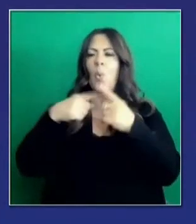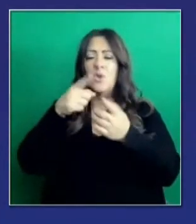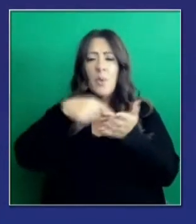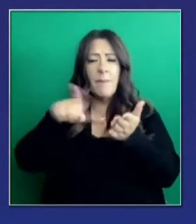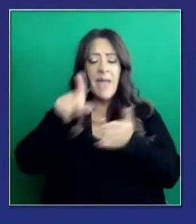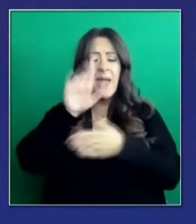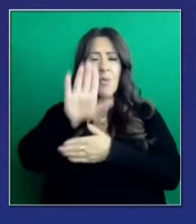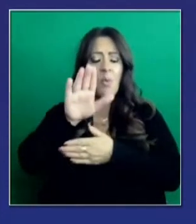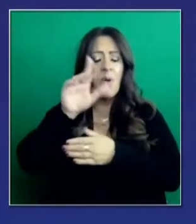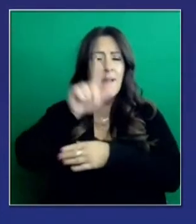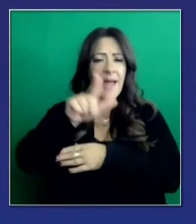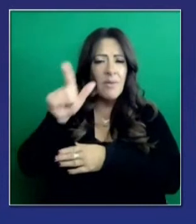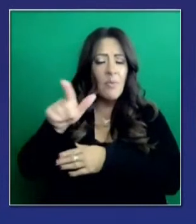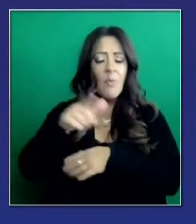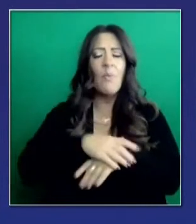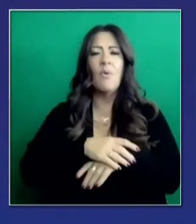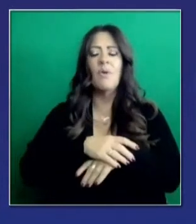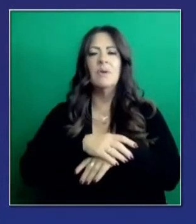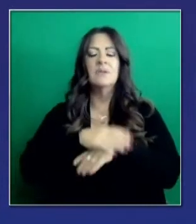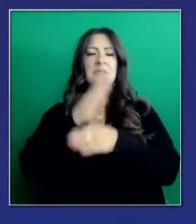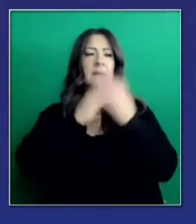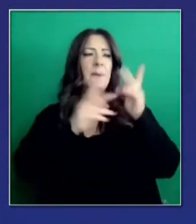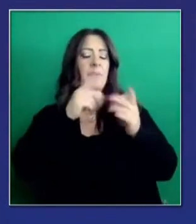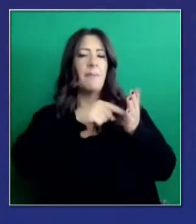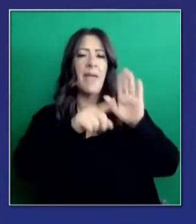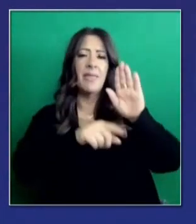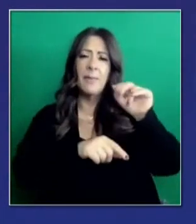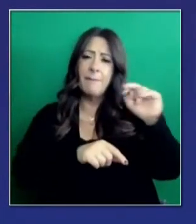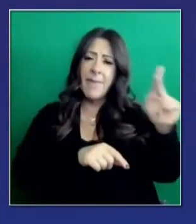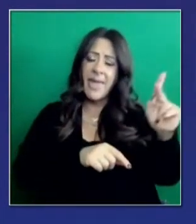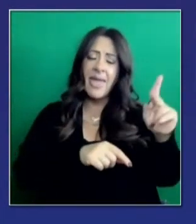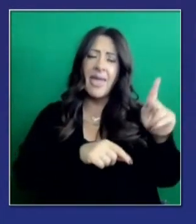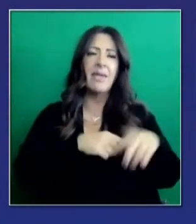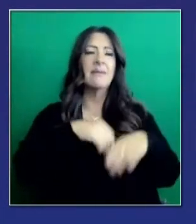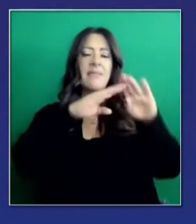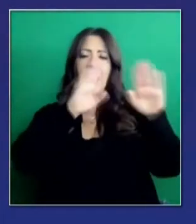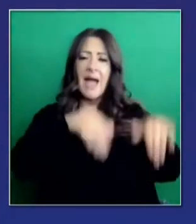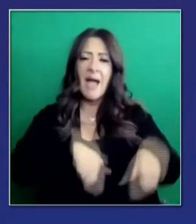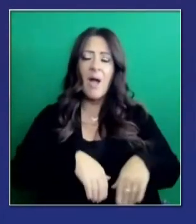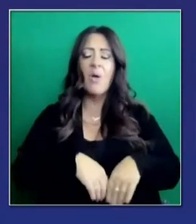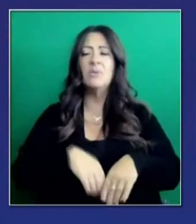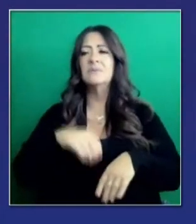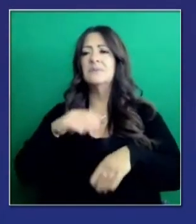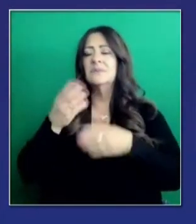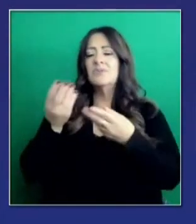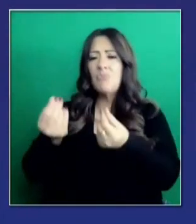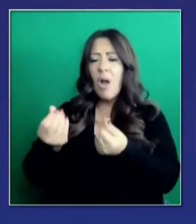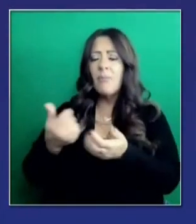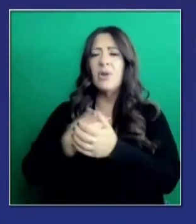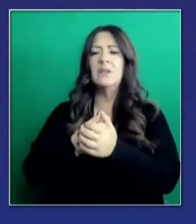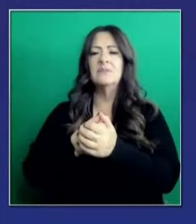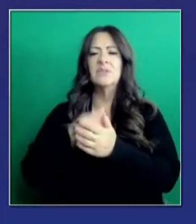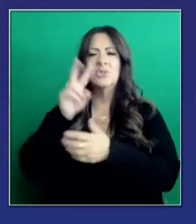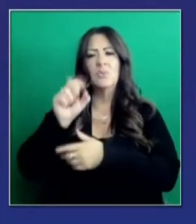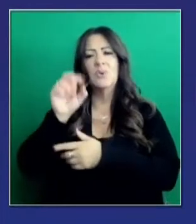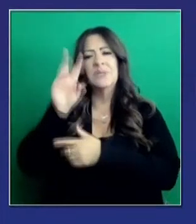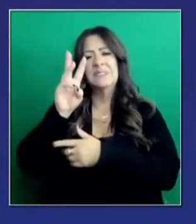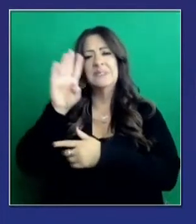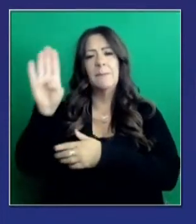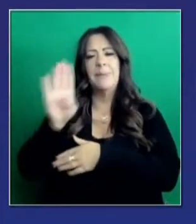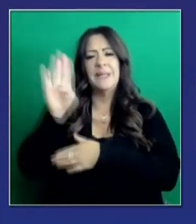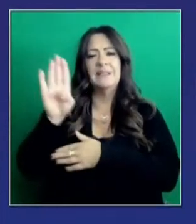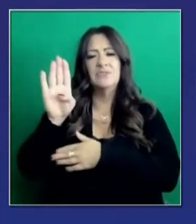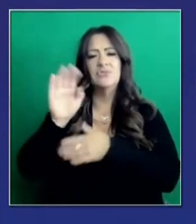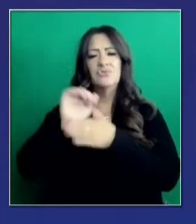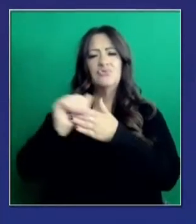have to pay mortgages and debt that they've accrued related to their properties as well. And so $2.6 billion is attached to this deal as